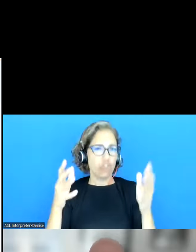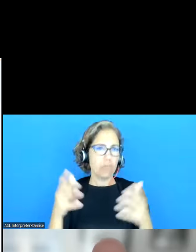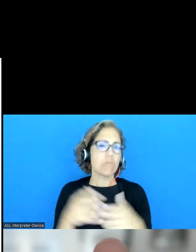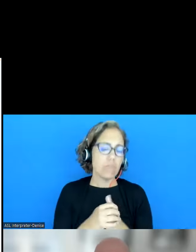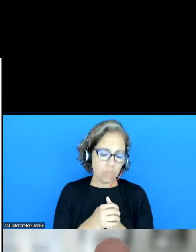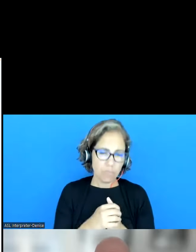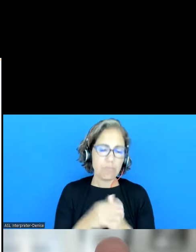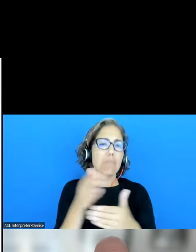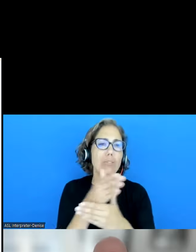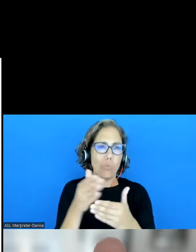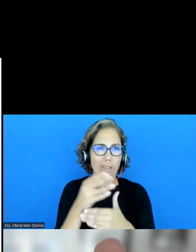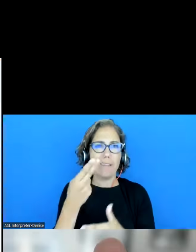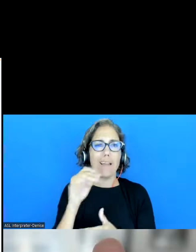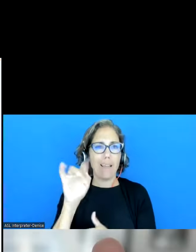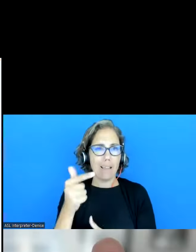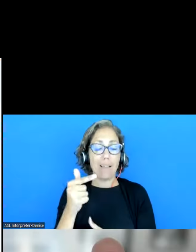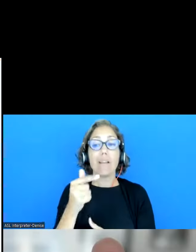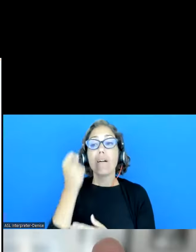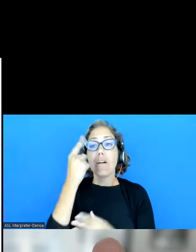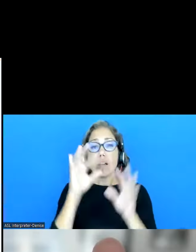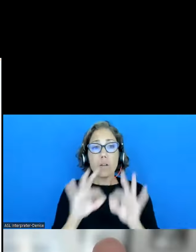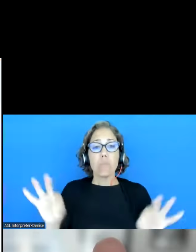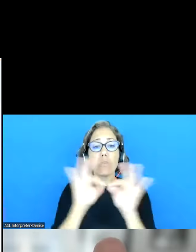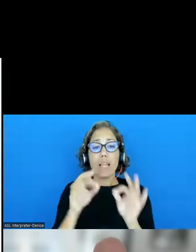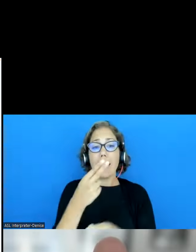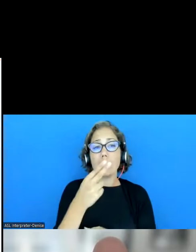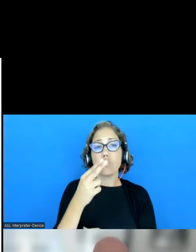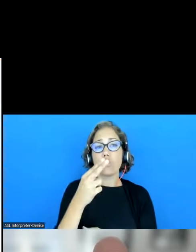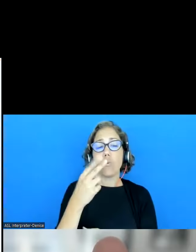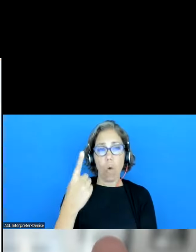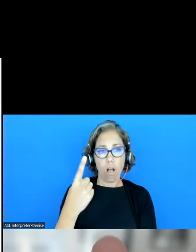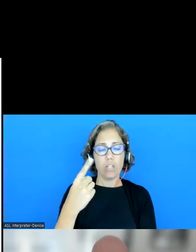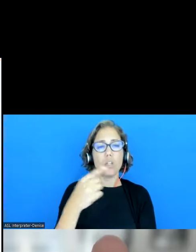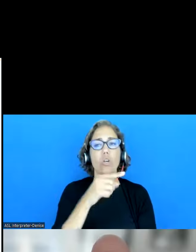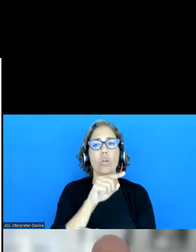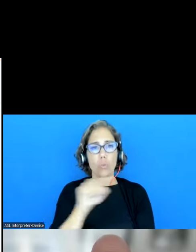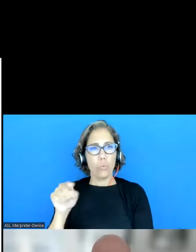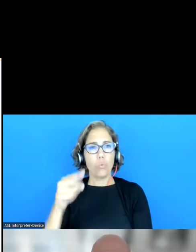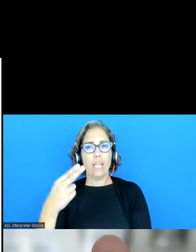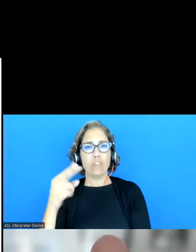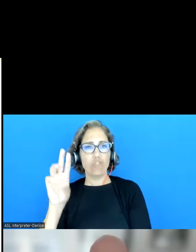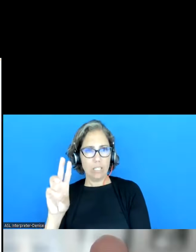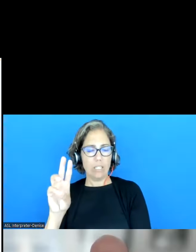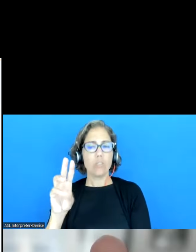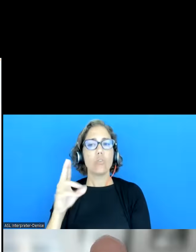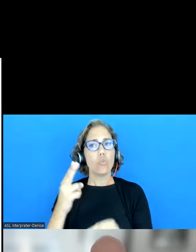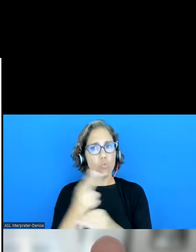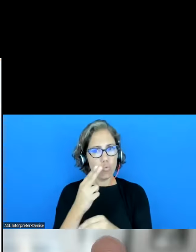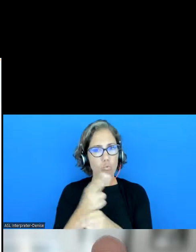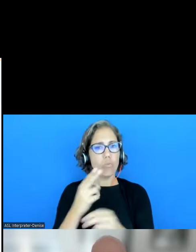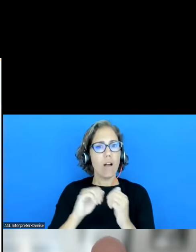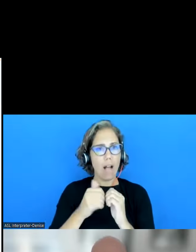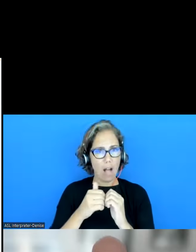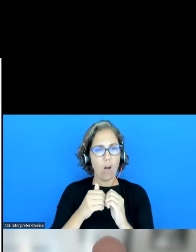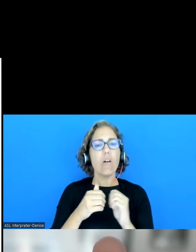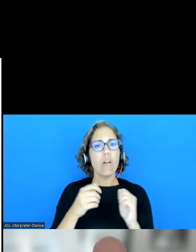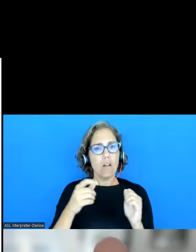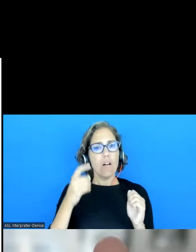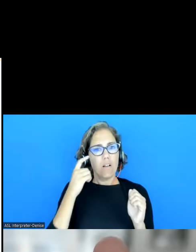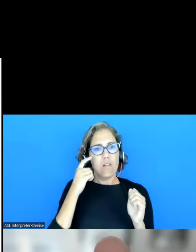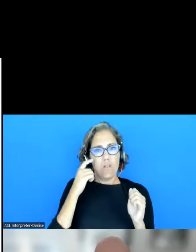of course, it's important when you're using H1 through H6 that you're using it as the semantic scope that it's meant